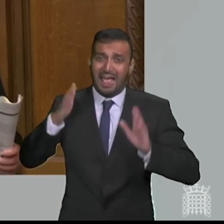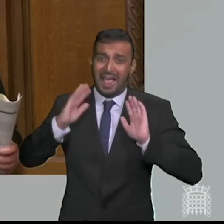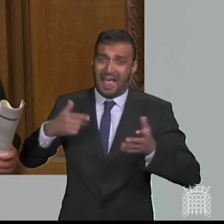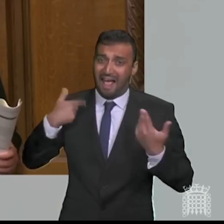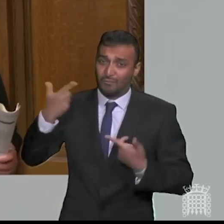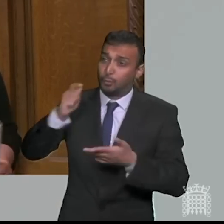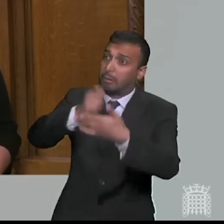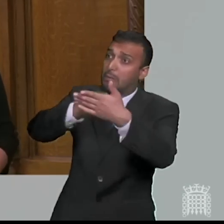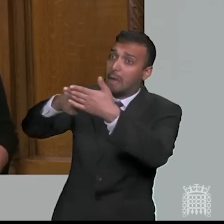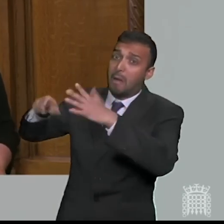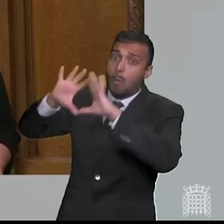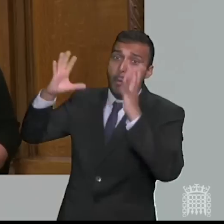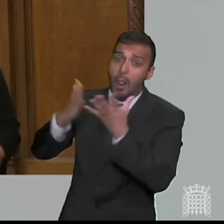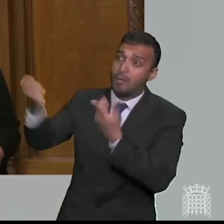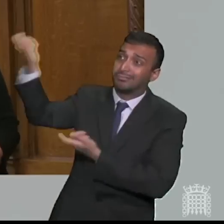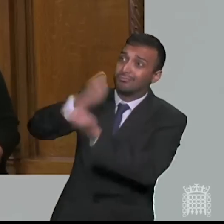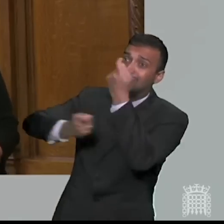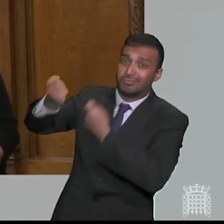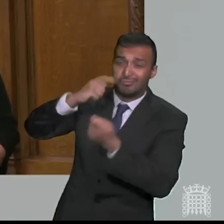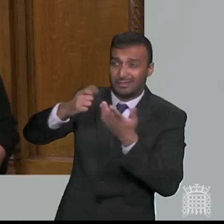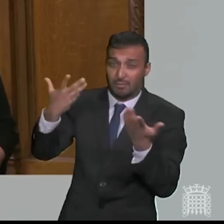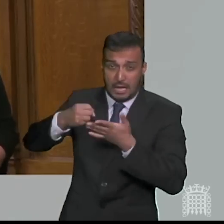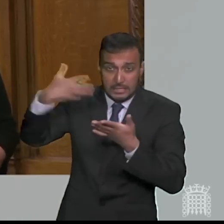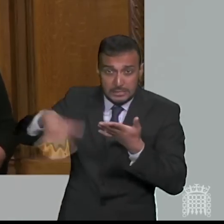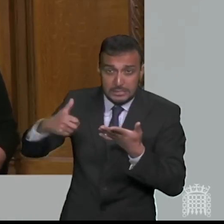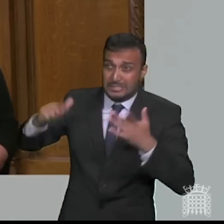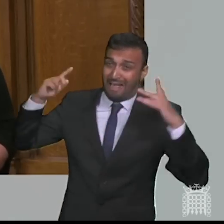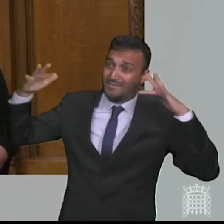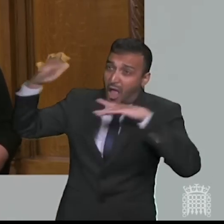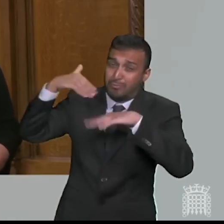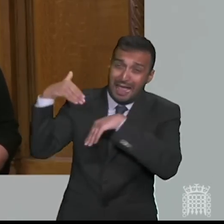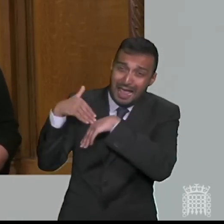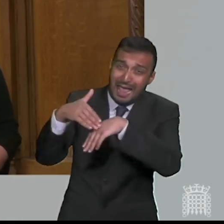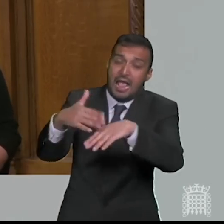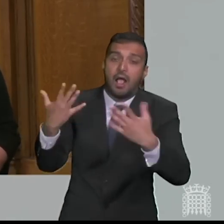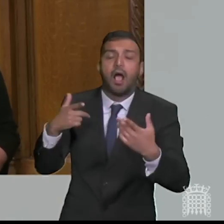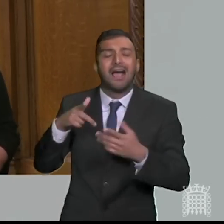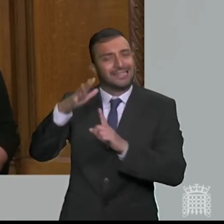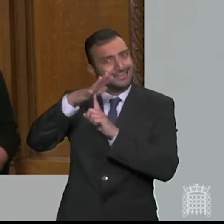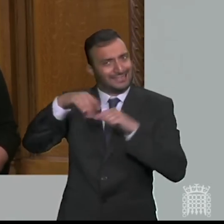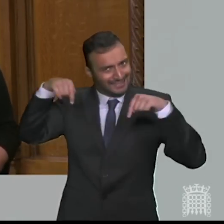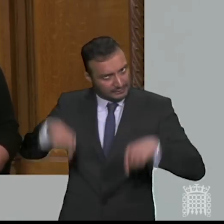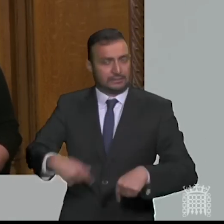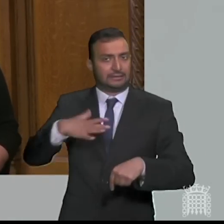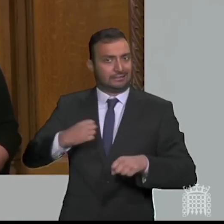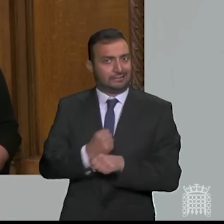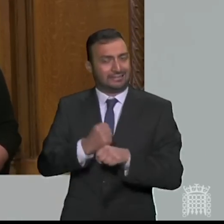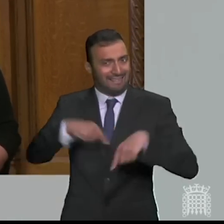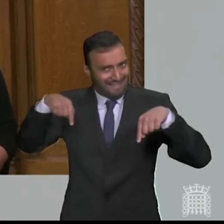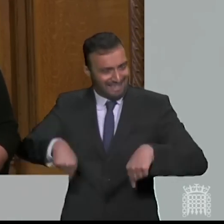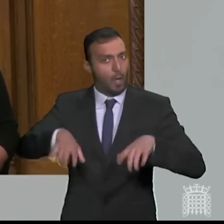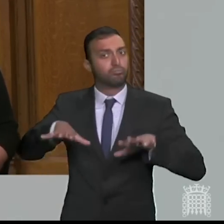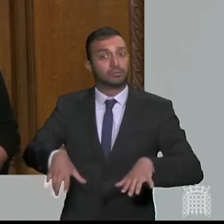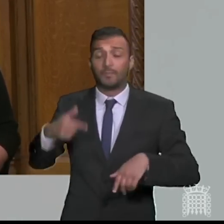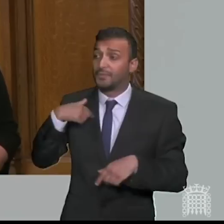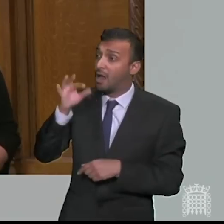will inevitably bring. Will he reaffirm today the government's commitment to making sure that we take further measures to ensure that we